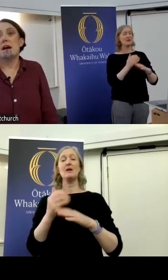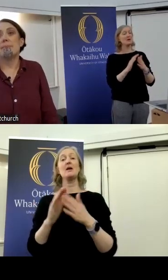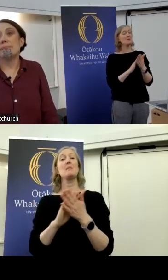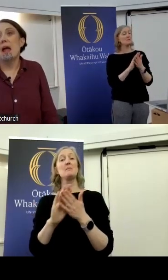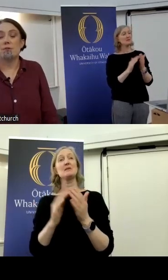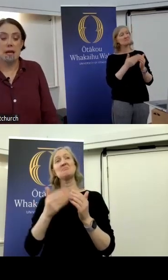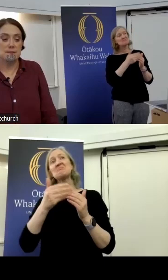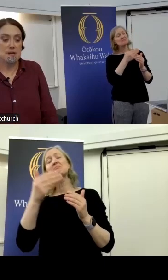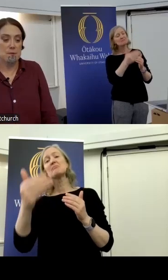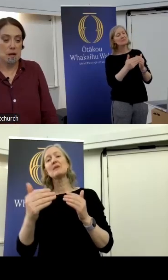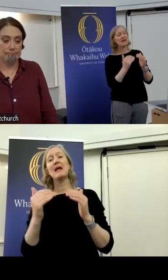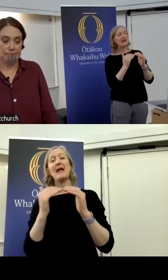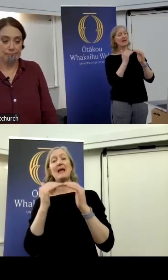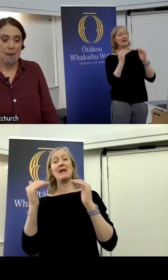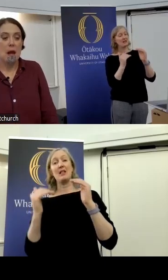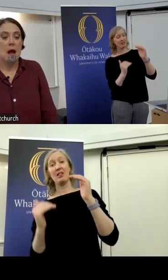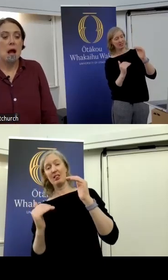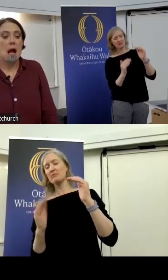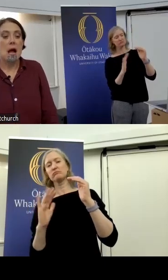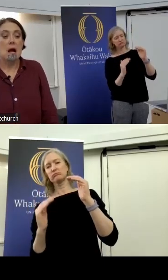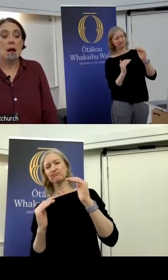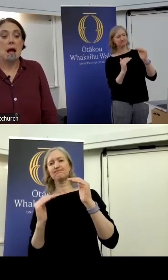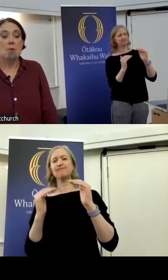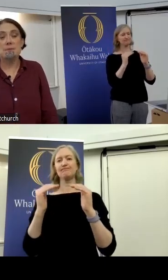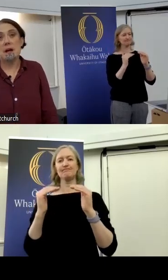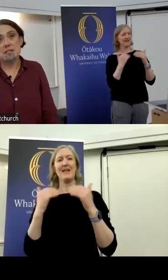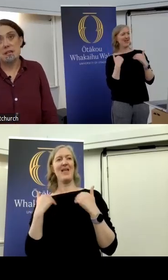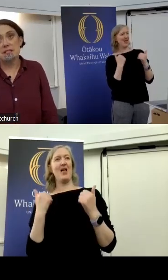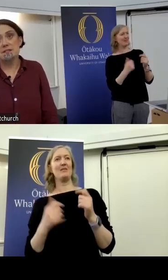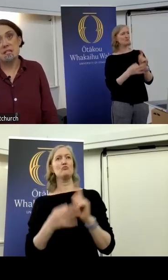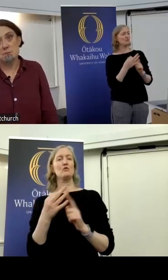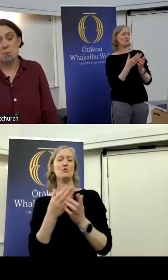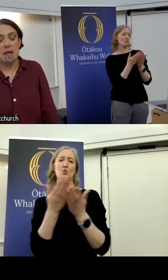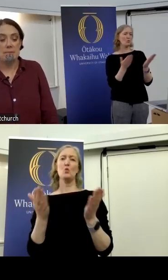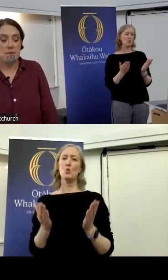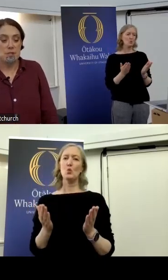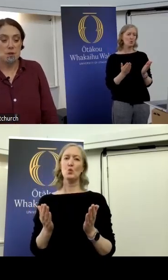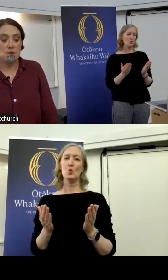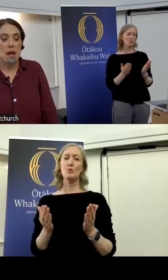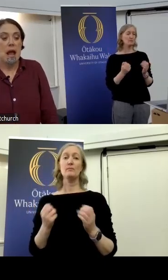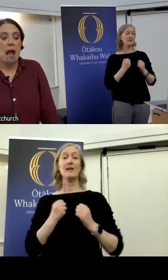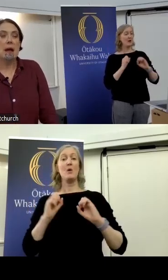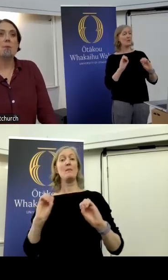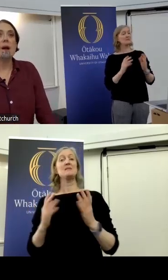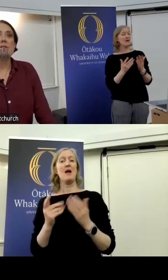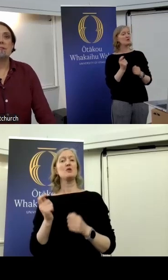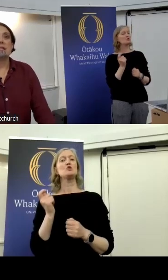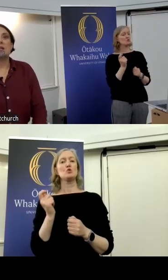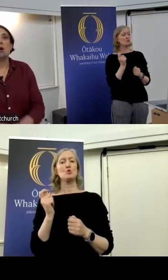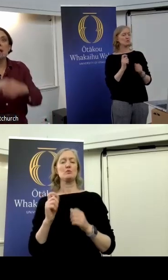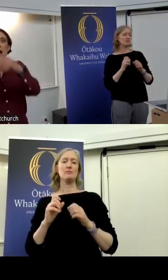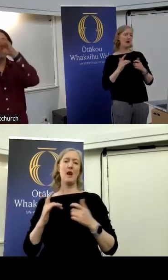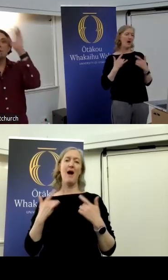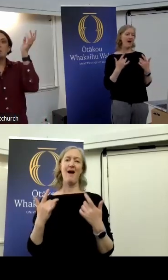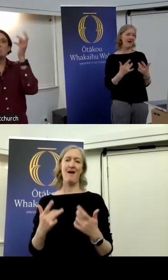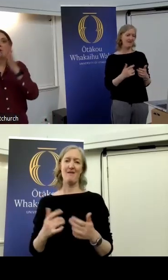and health gains for everyone. Our website, just as I said, will be up very soon. And one of the things,